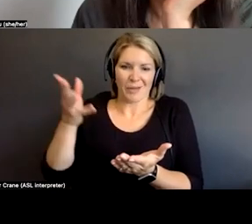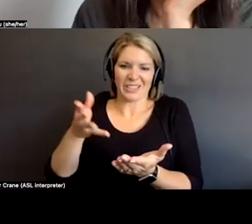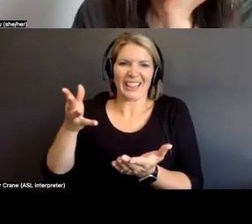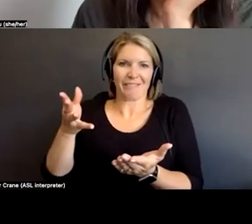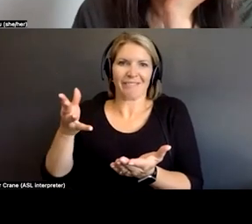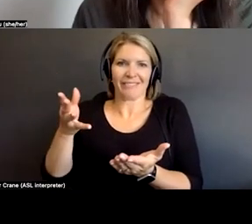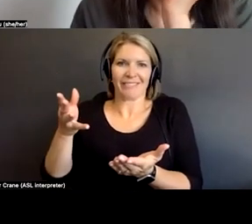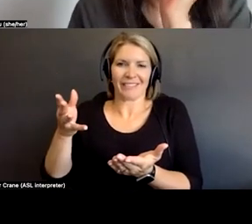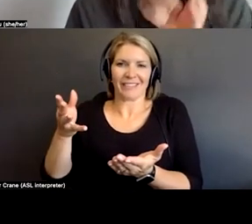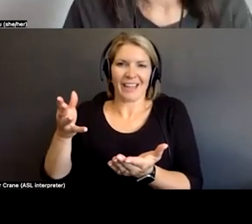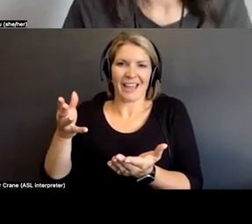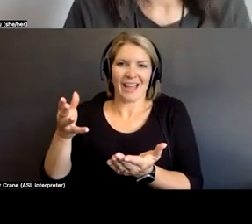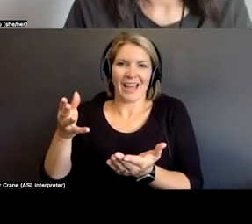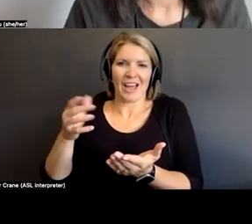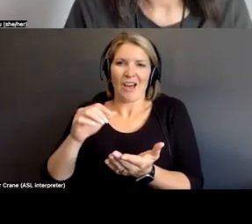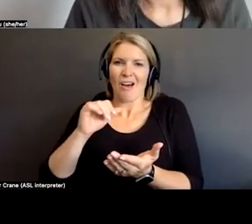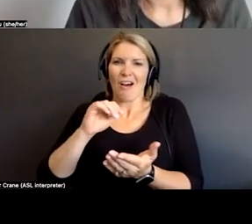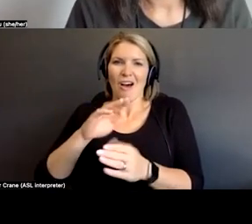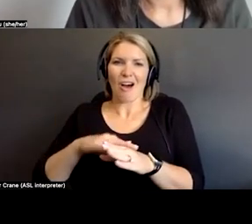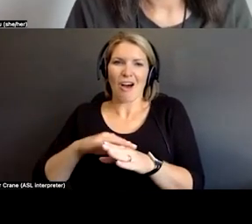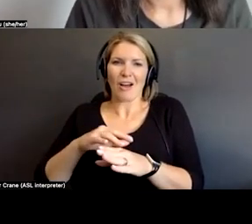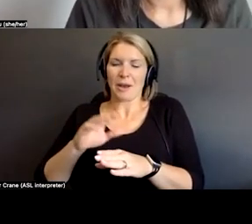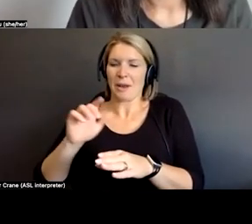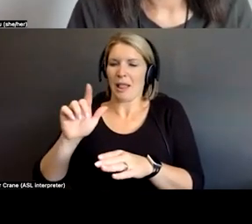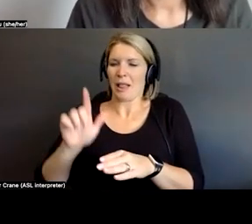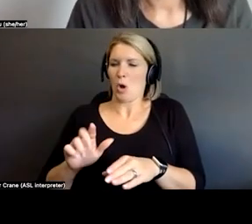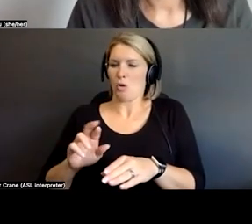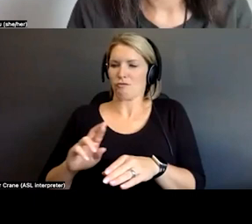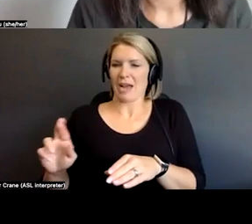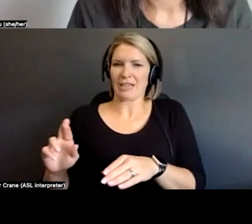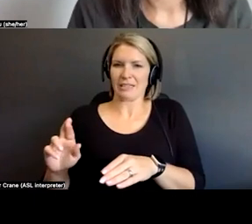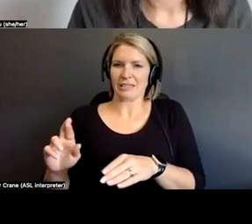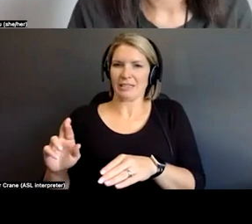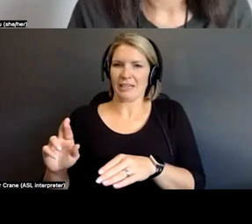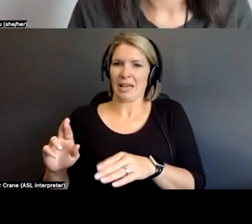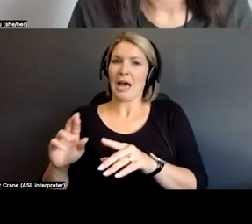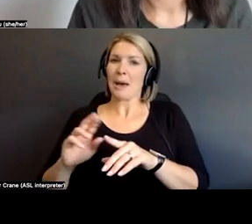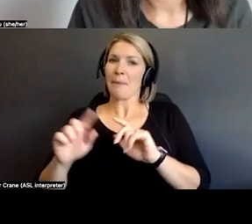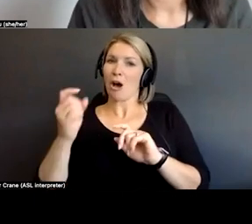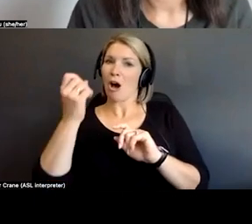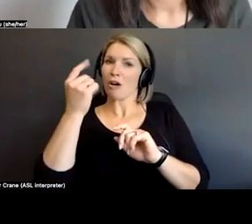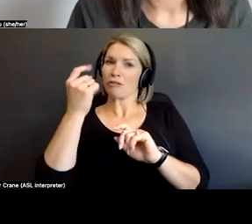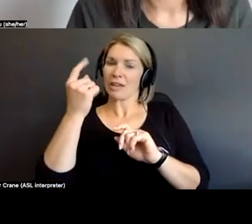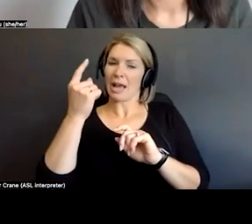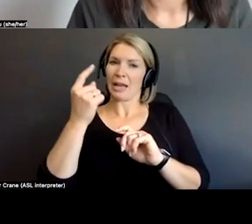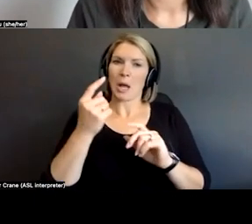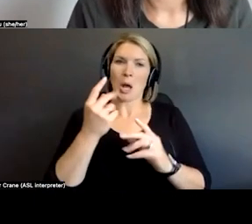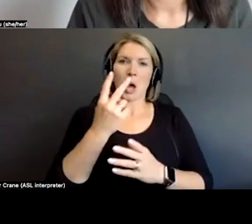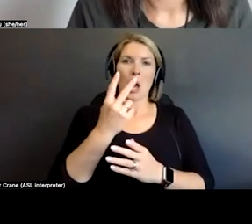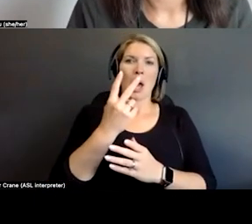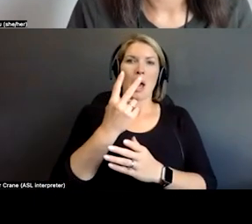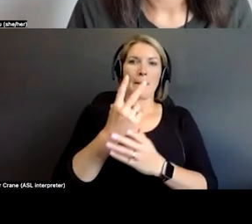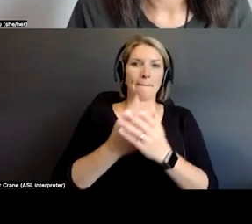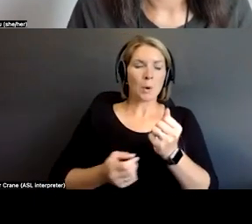coffee at the bottom right of the design. When the paperback came out, it was exactly the same cover minus the coffee